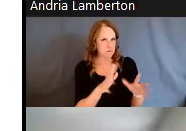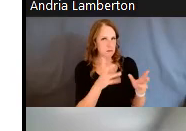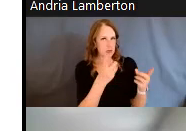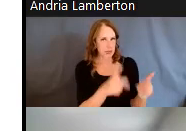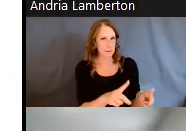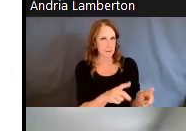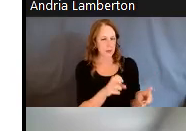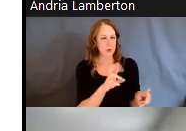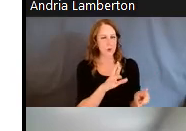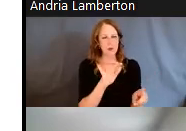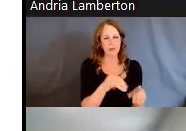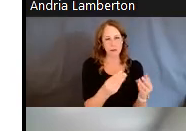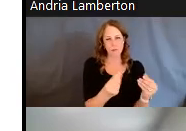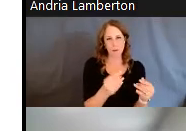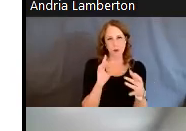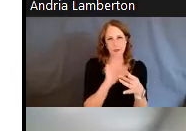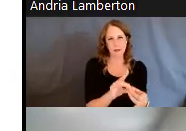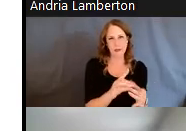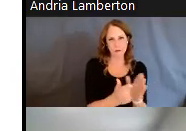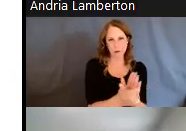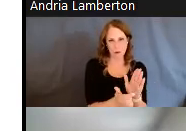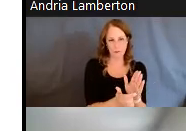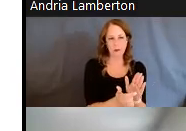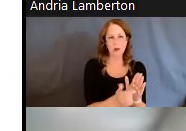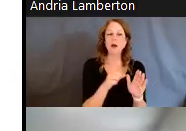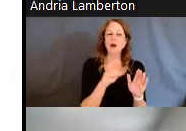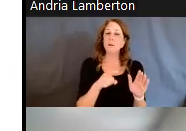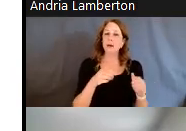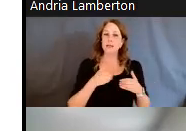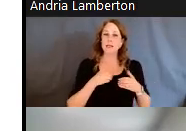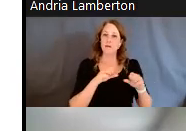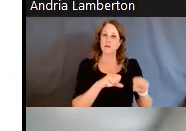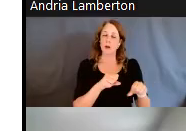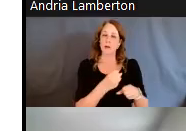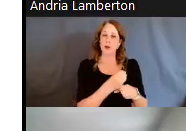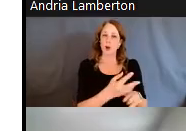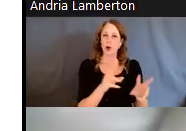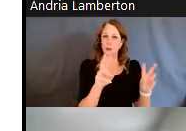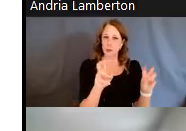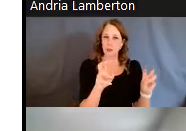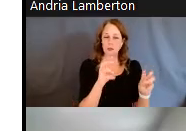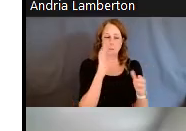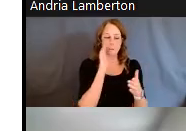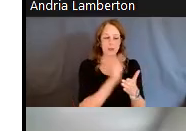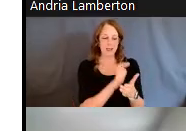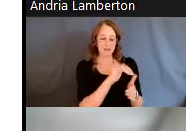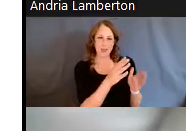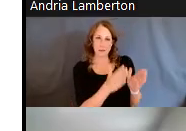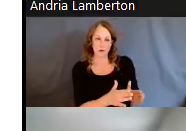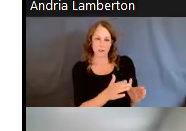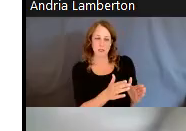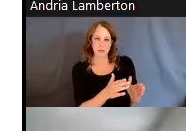crime. And you do also have to have probable cause to believe that the particular person being